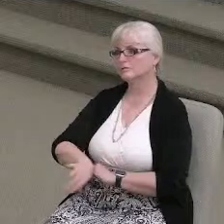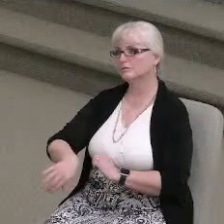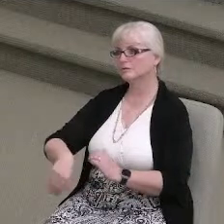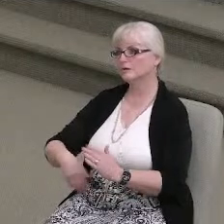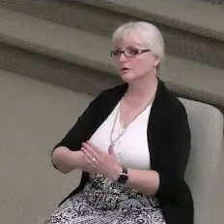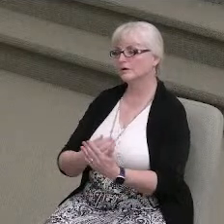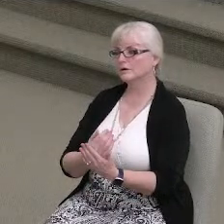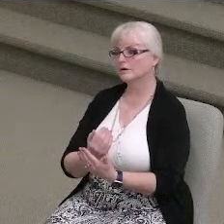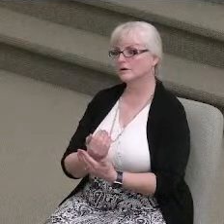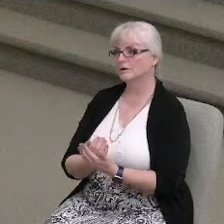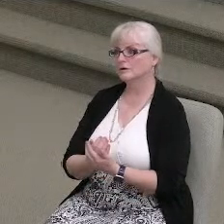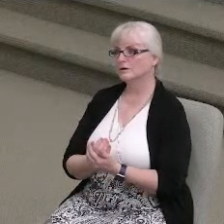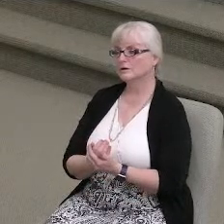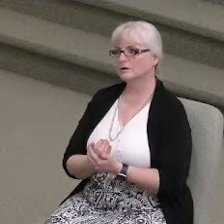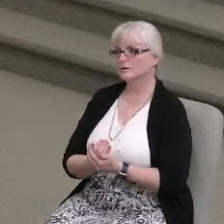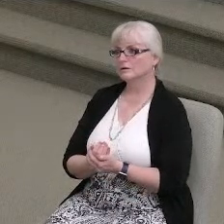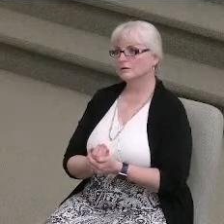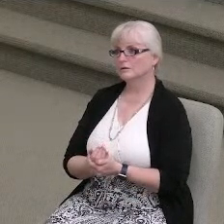above